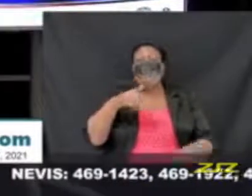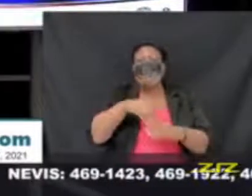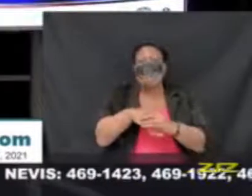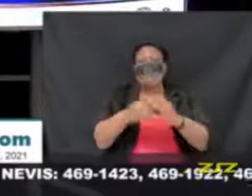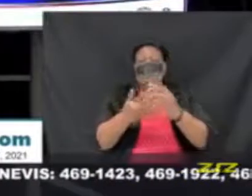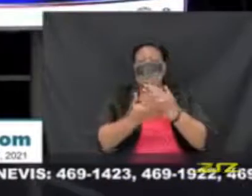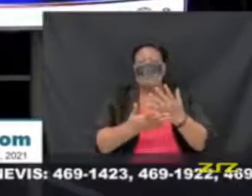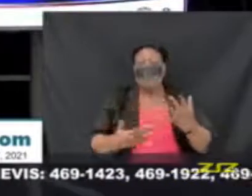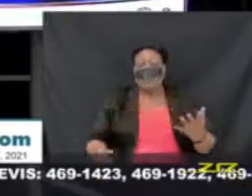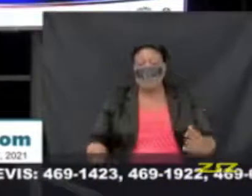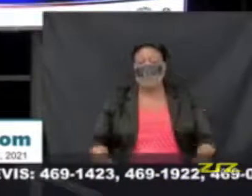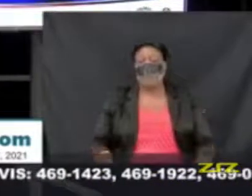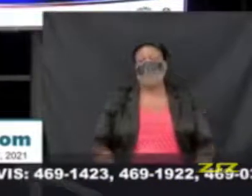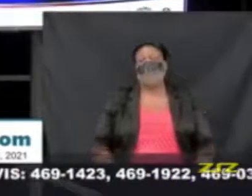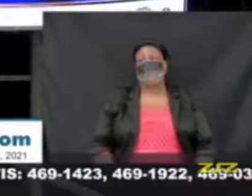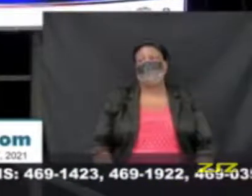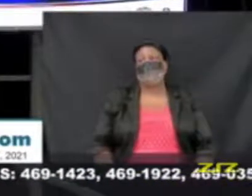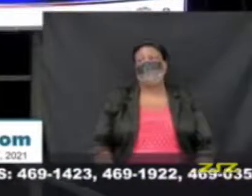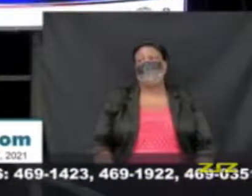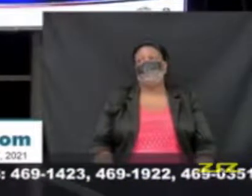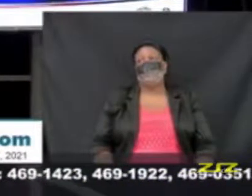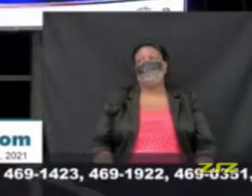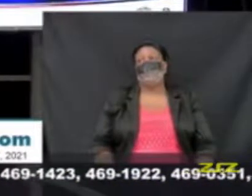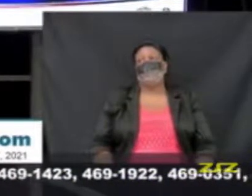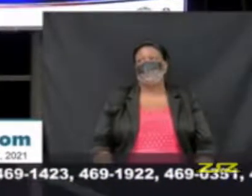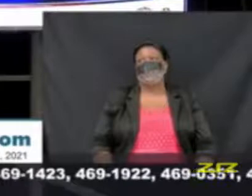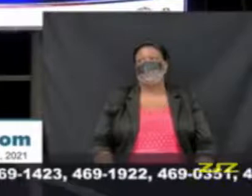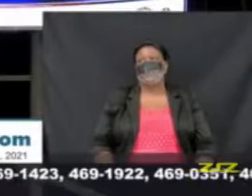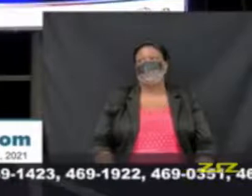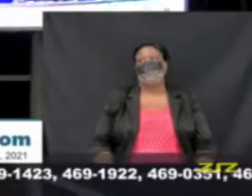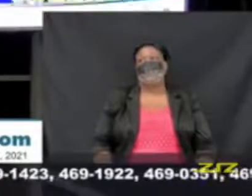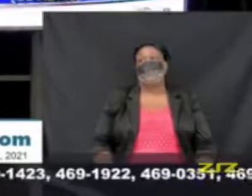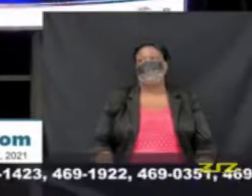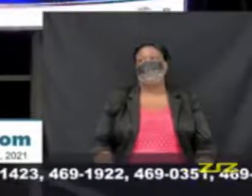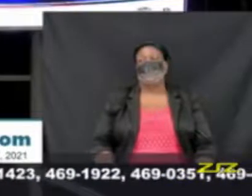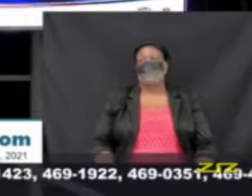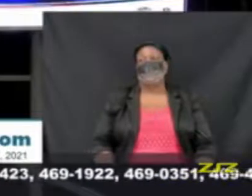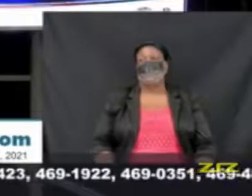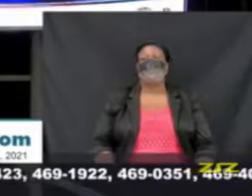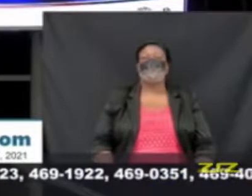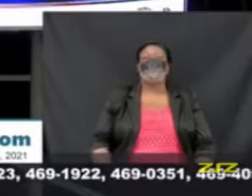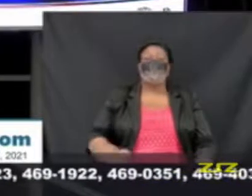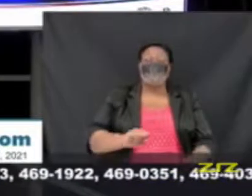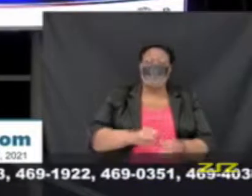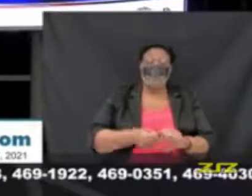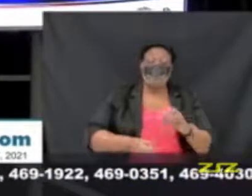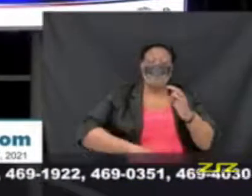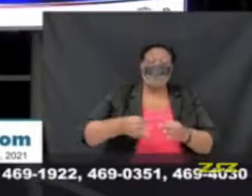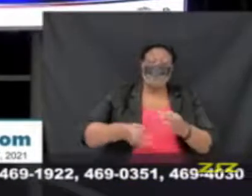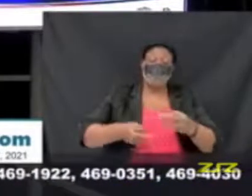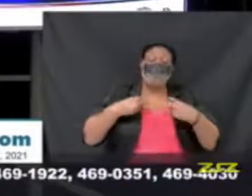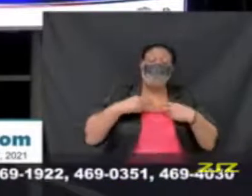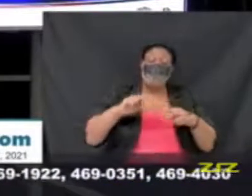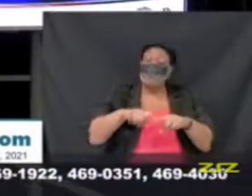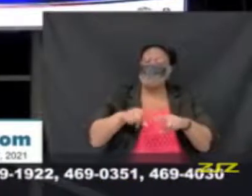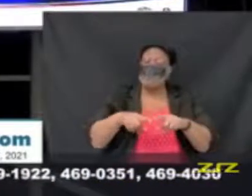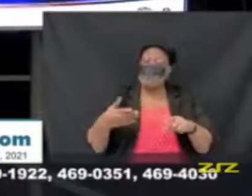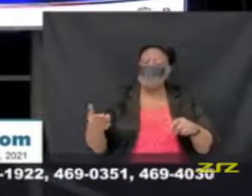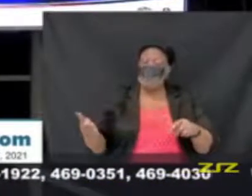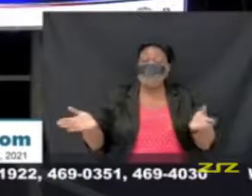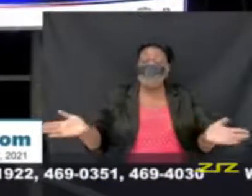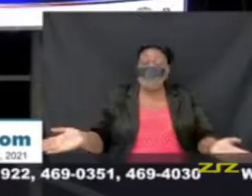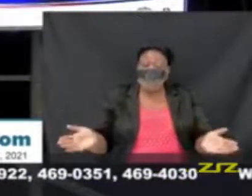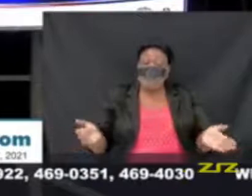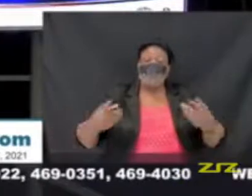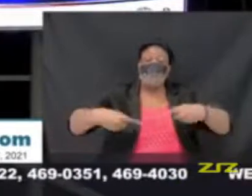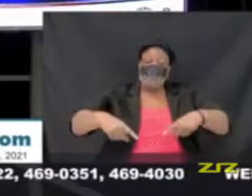over the edge. Okay, so if you're out there with any existing condition, you need to go to the clinic tomorrow and get vaccinated. That's the safest thing